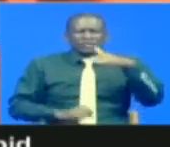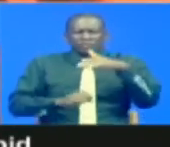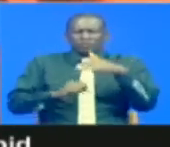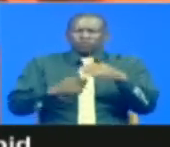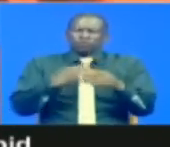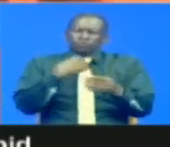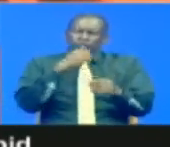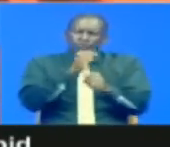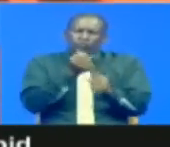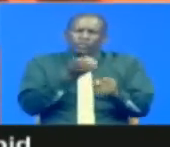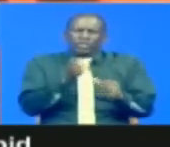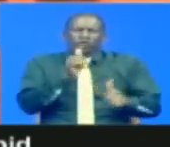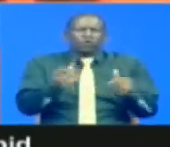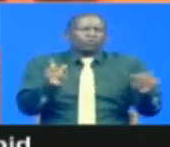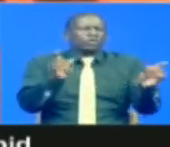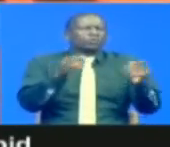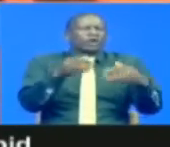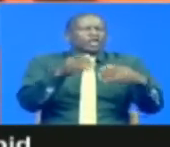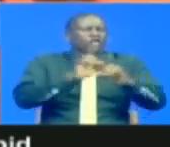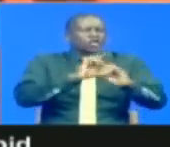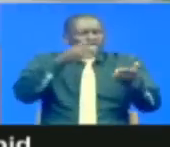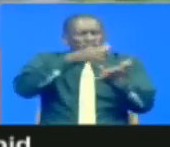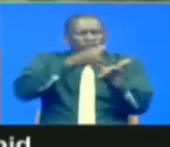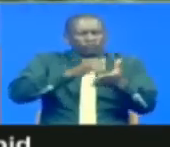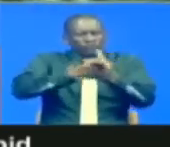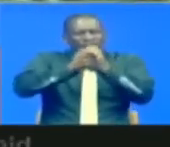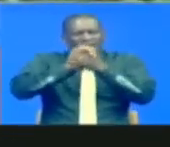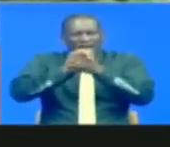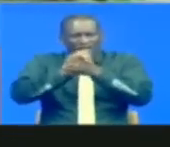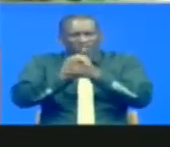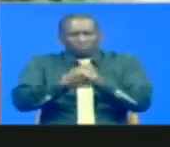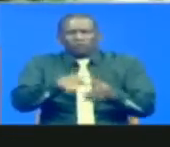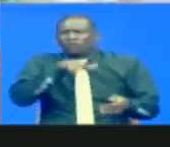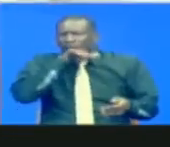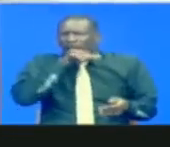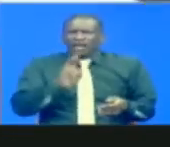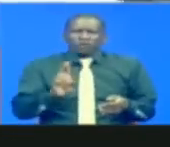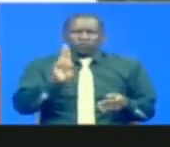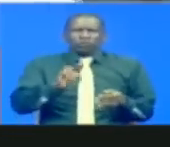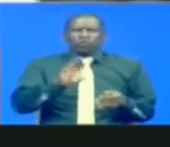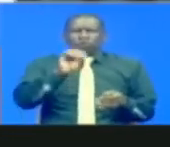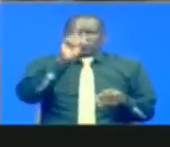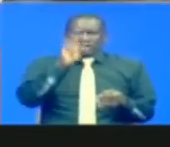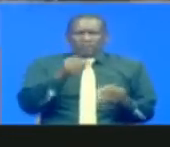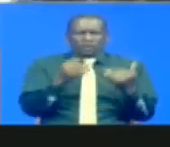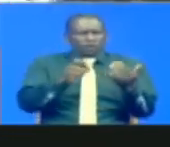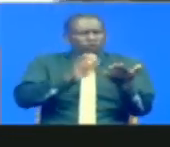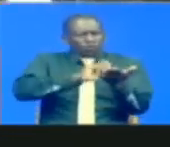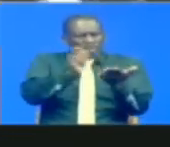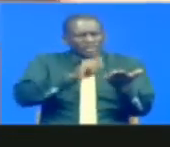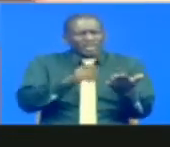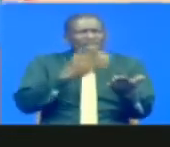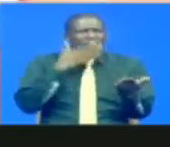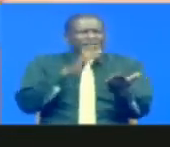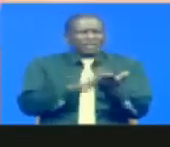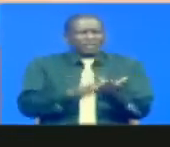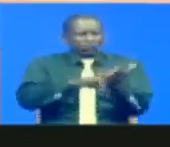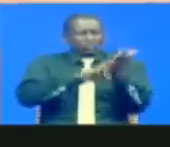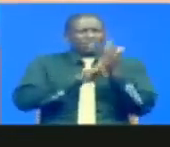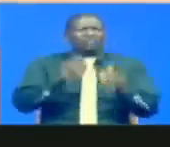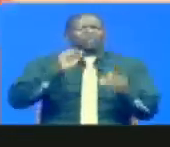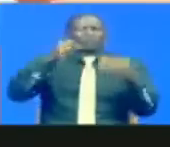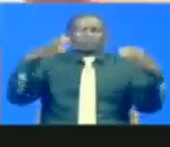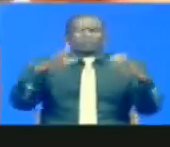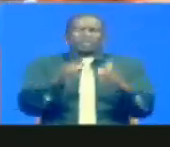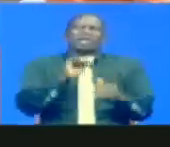things that were outside of that handshake into the handshake. ODM party, will now write to the register of political parties asking for the removal of